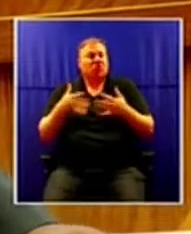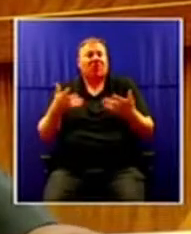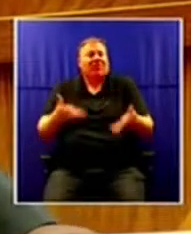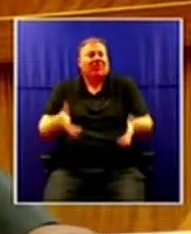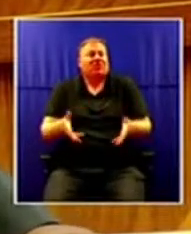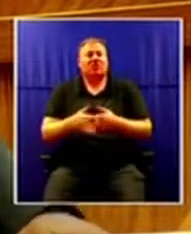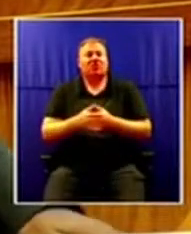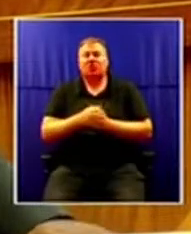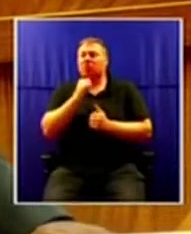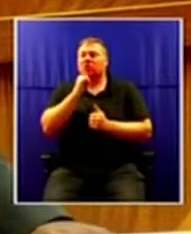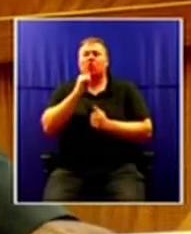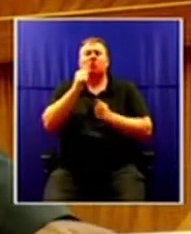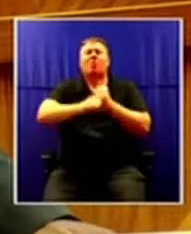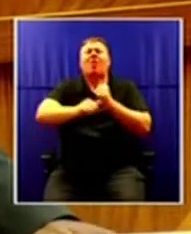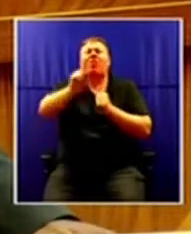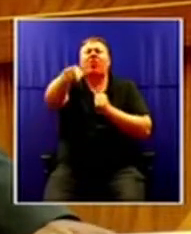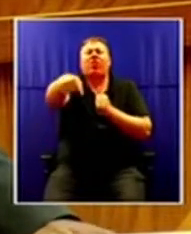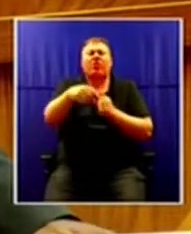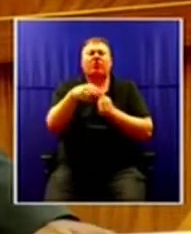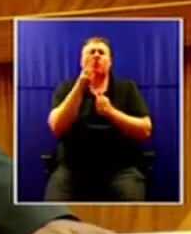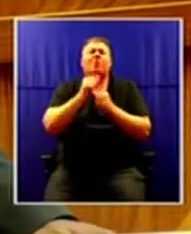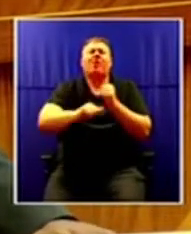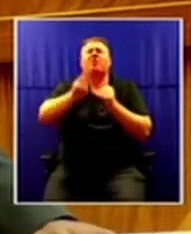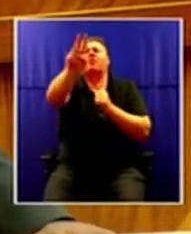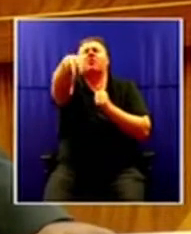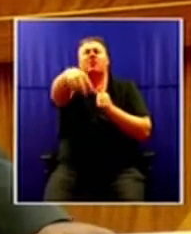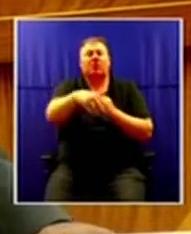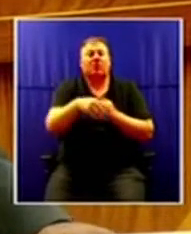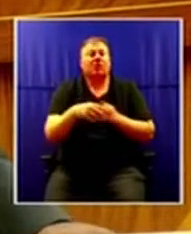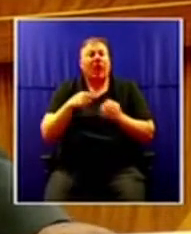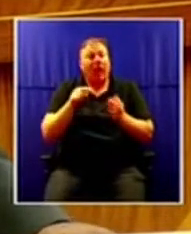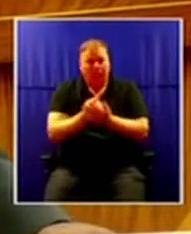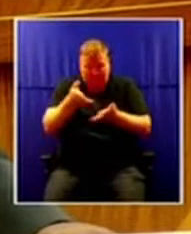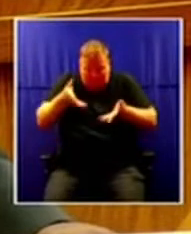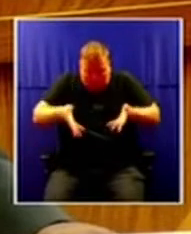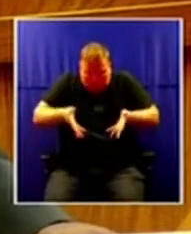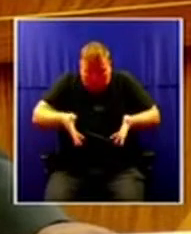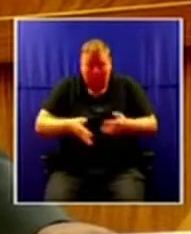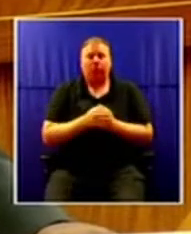in a month, not in 2 months, but now,